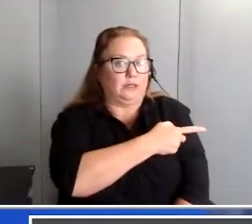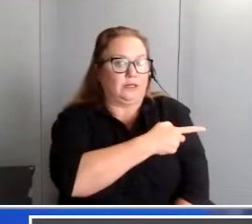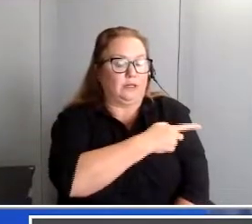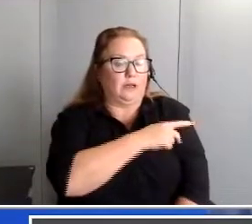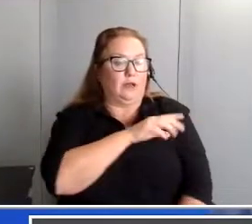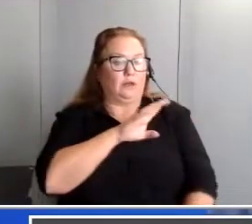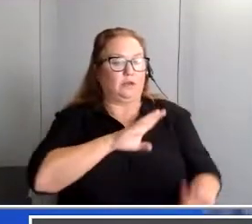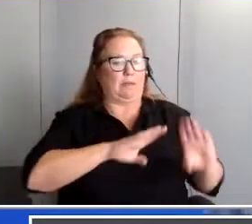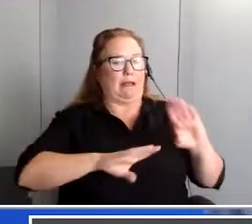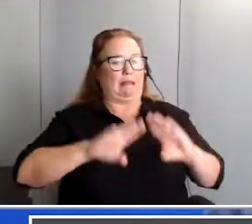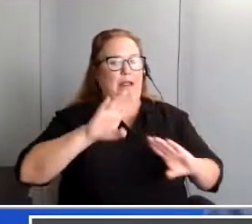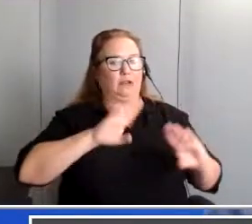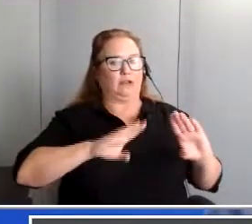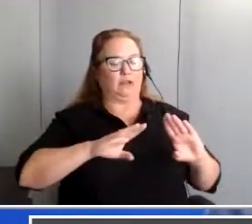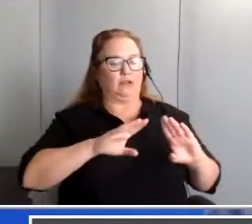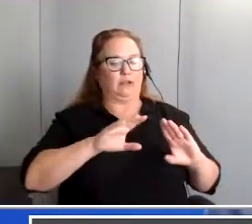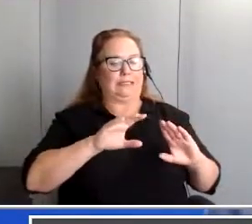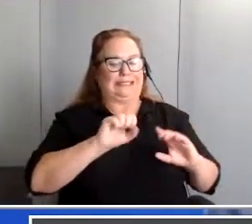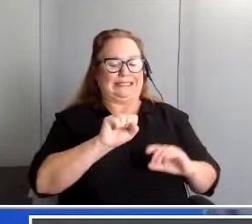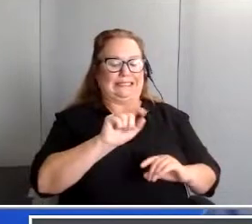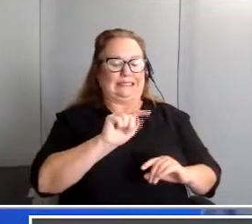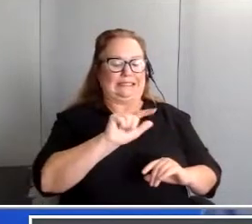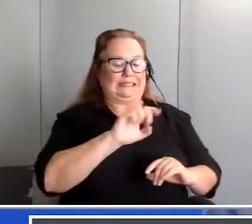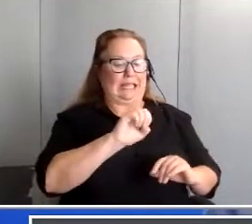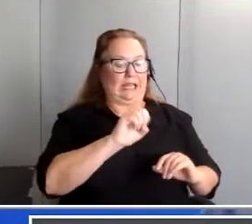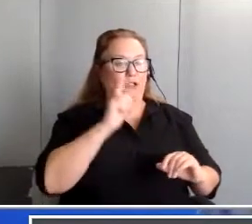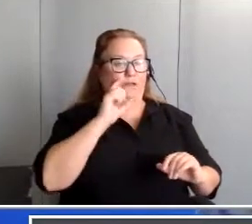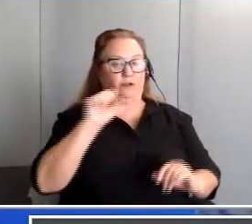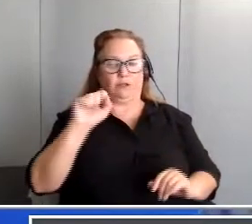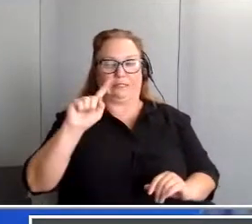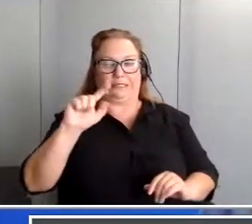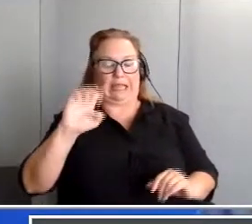that stage for stage, Black patients do a little bit worse.